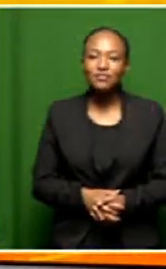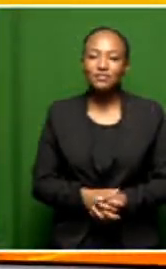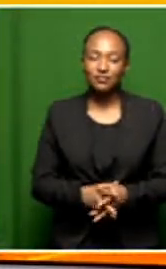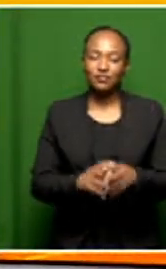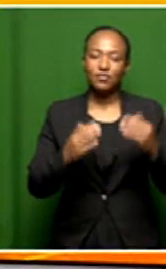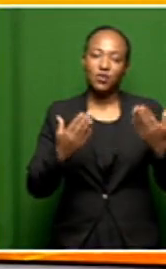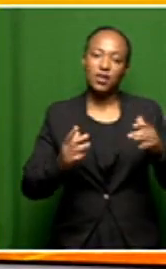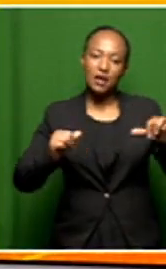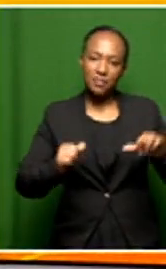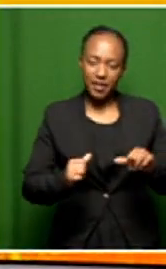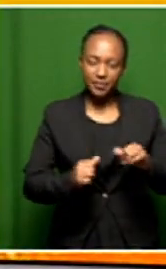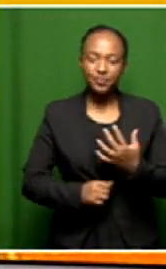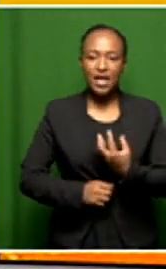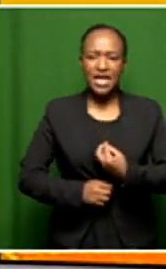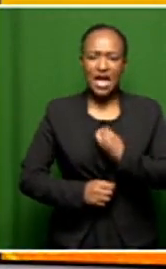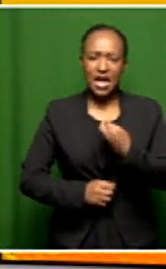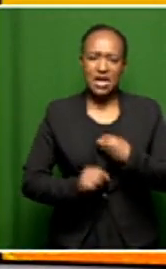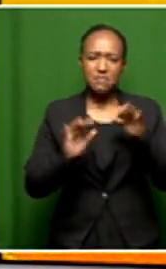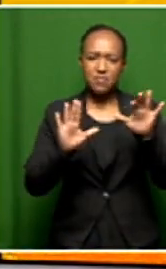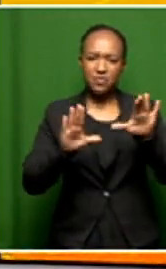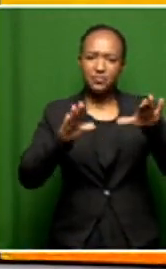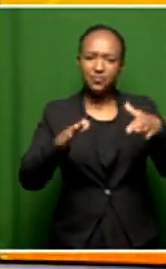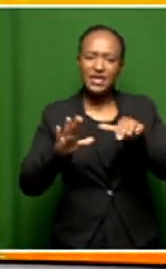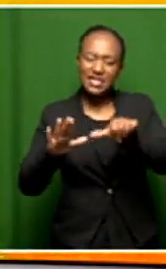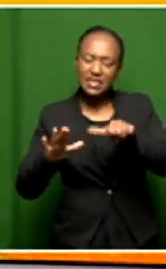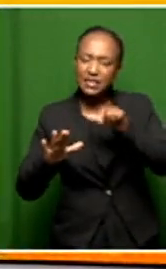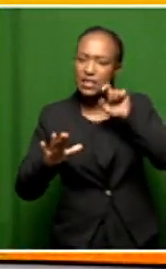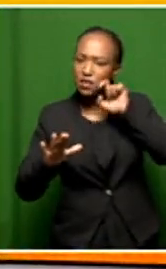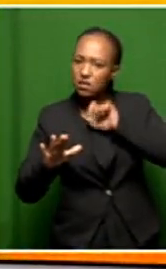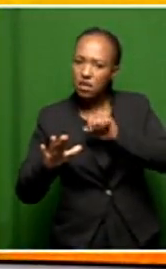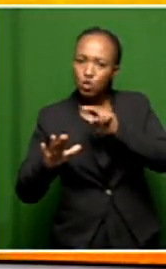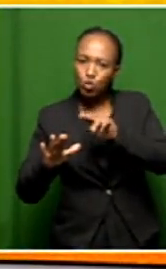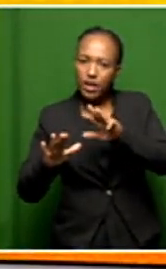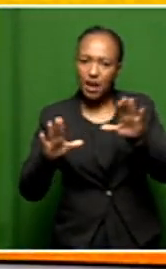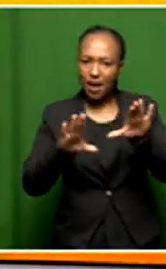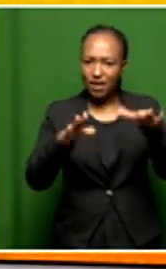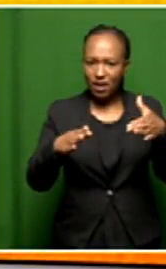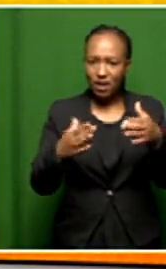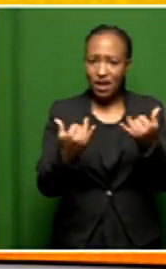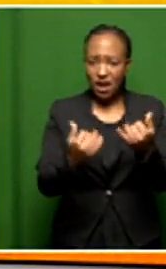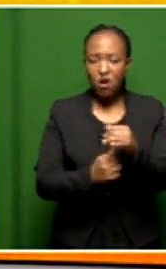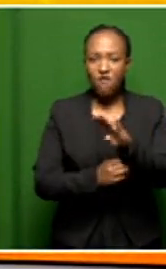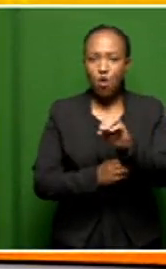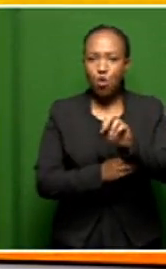Oh, welcome back. Now, young persons in the age category of 16 to 29-year-olds accounted for